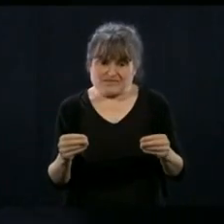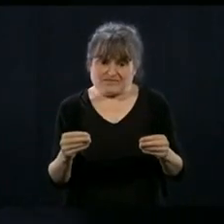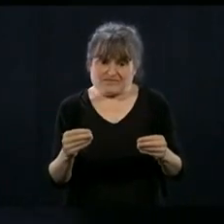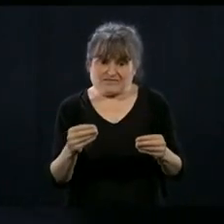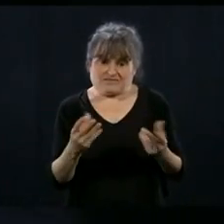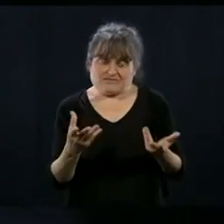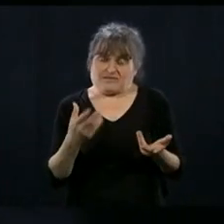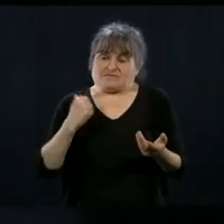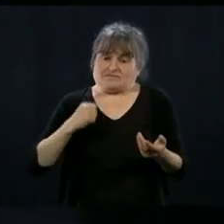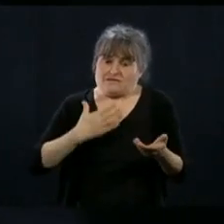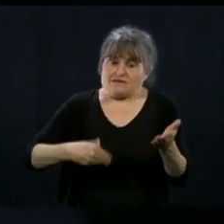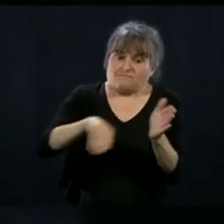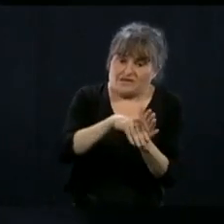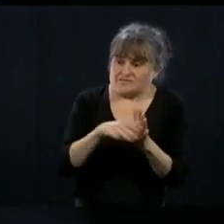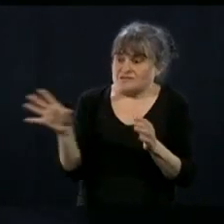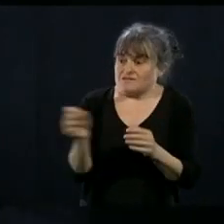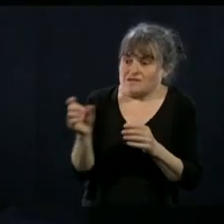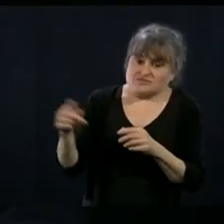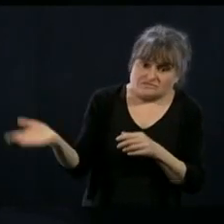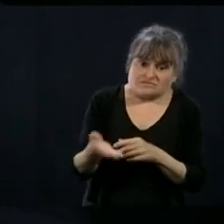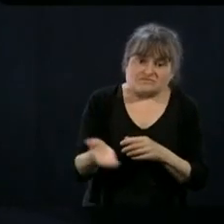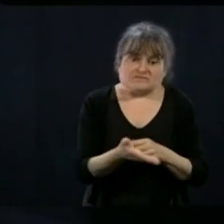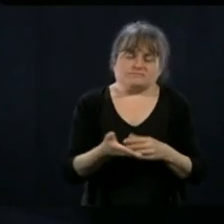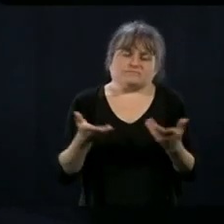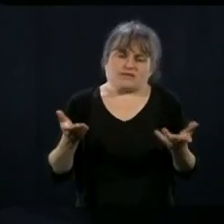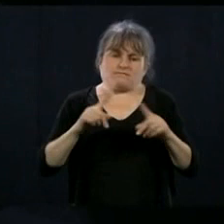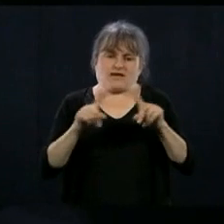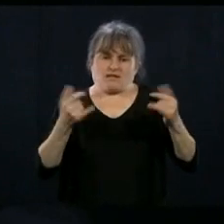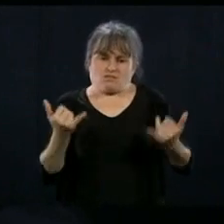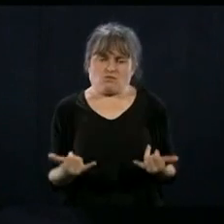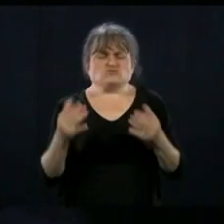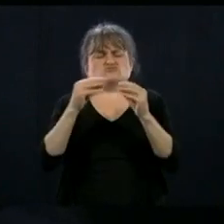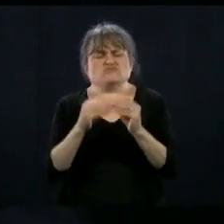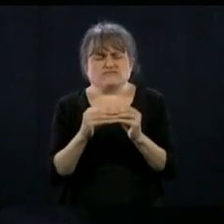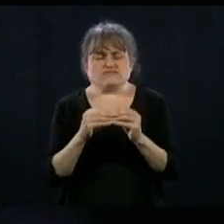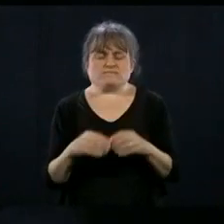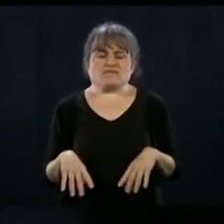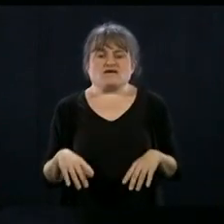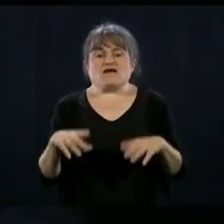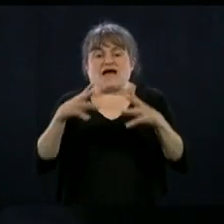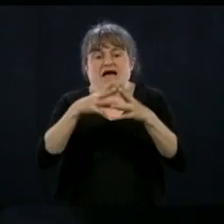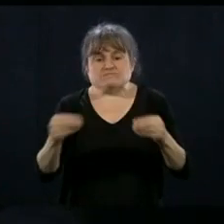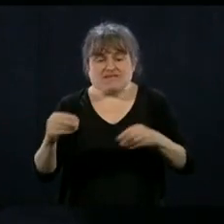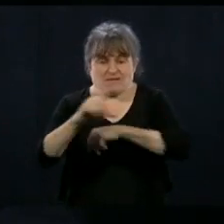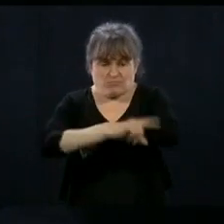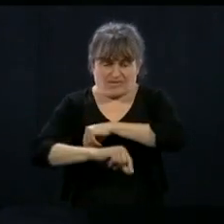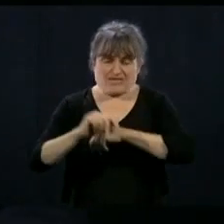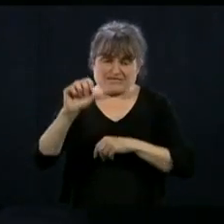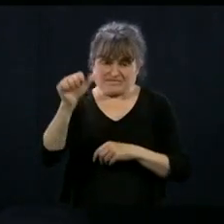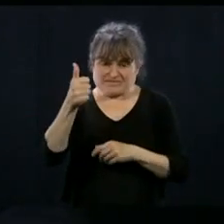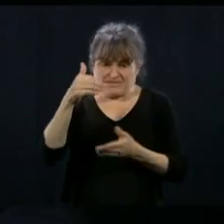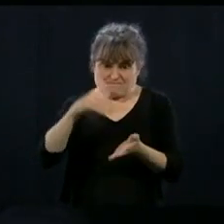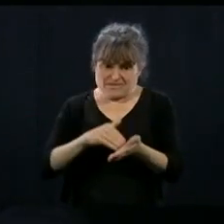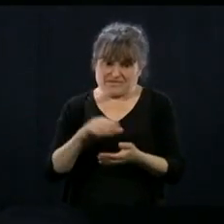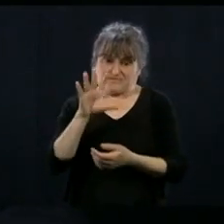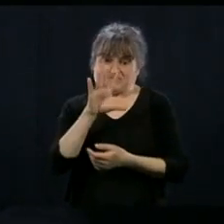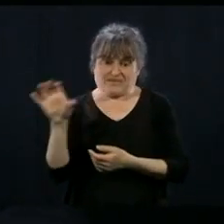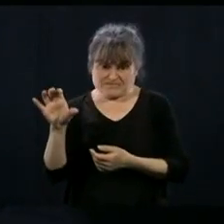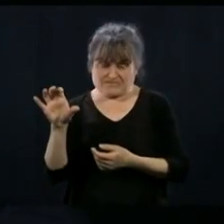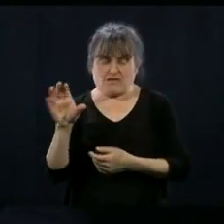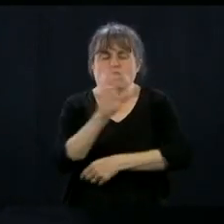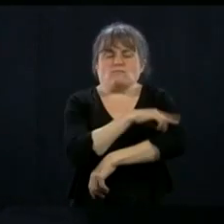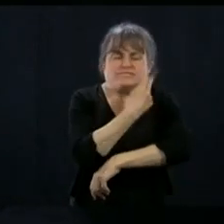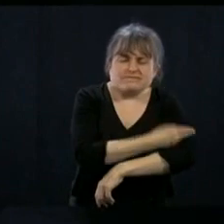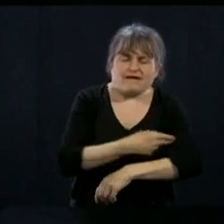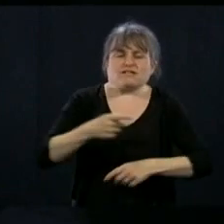absent. And I just want to give you an overview. We are at 10,500 people who are absent in the entire